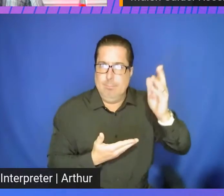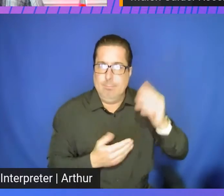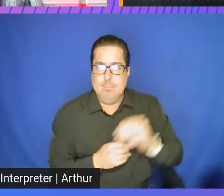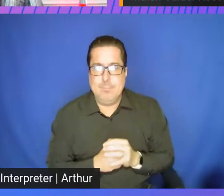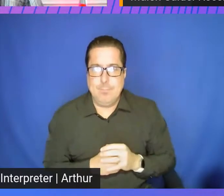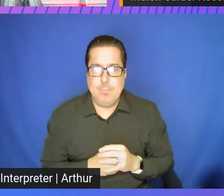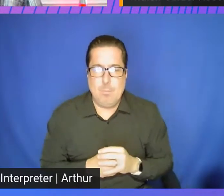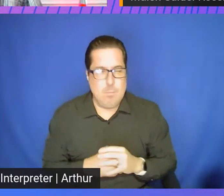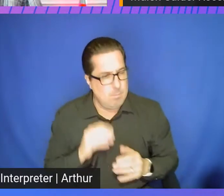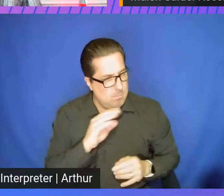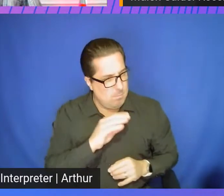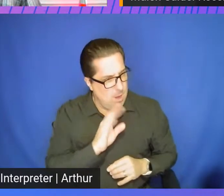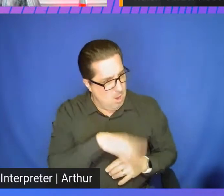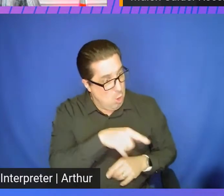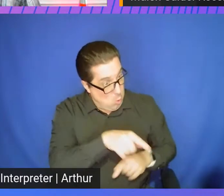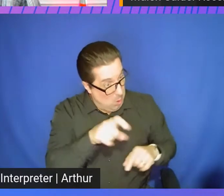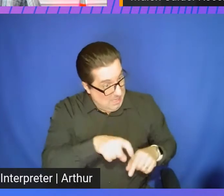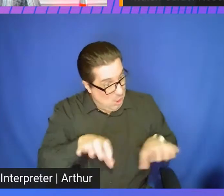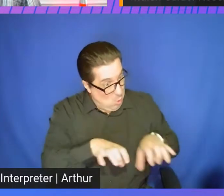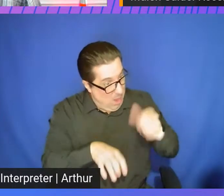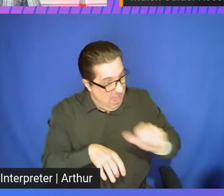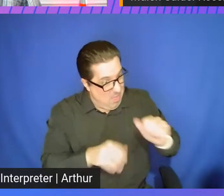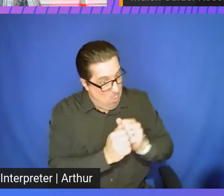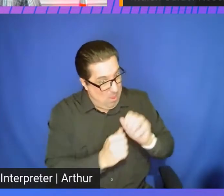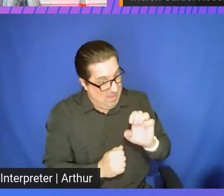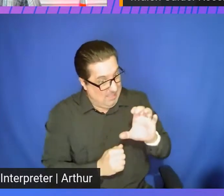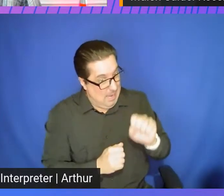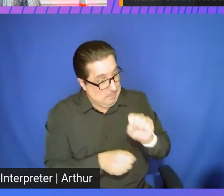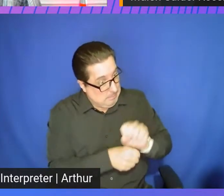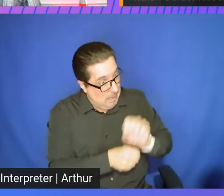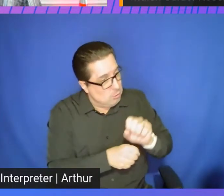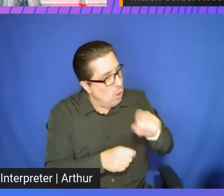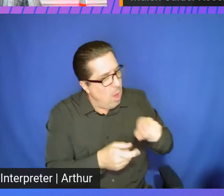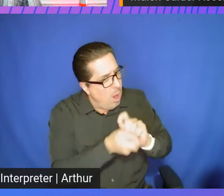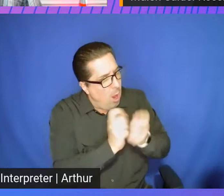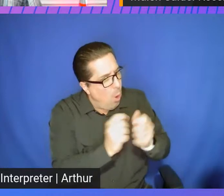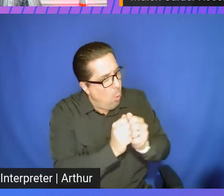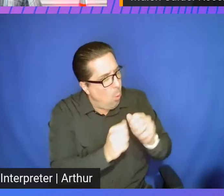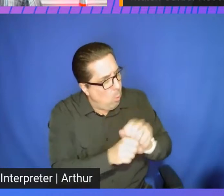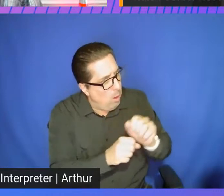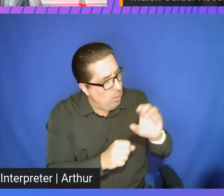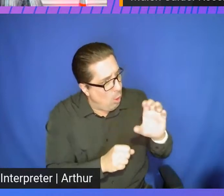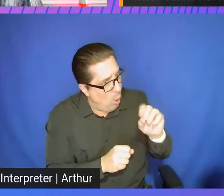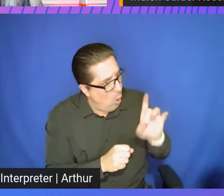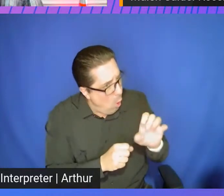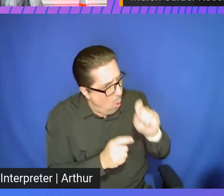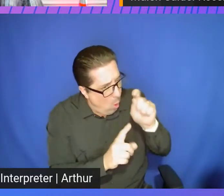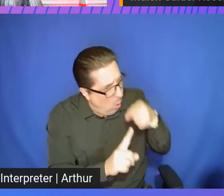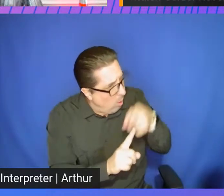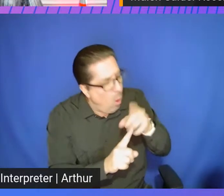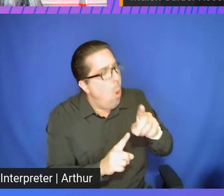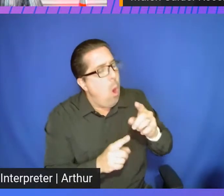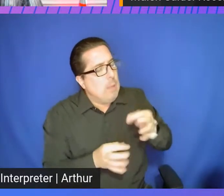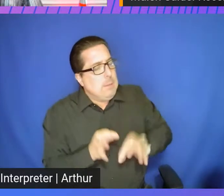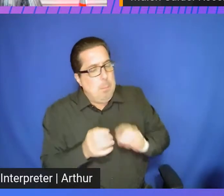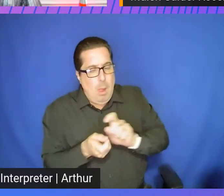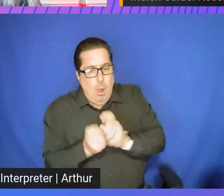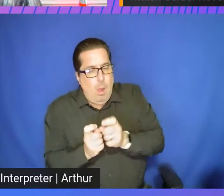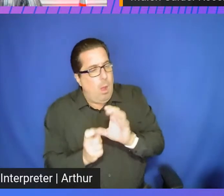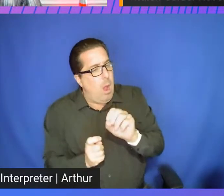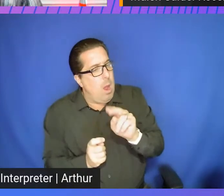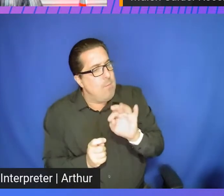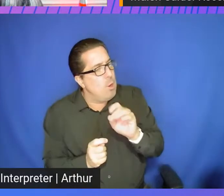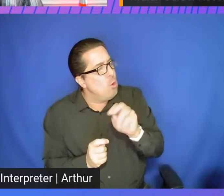Did you need to do anything specifically in the ECS task? Did we change the way you wrote your code, or is that a simple configuration based on?